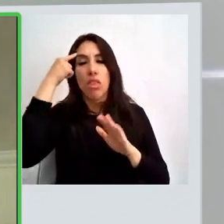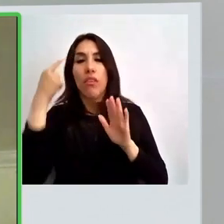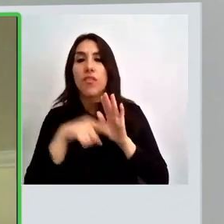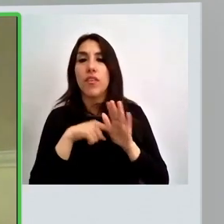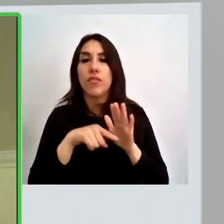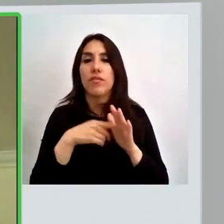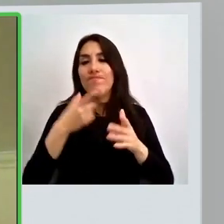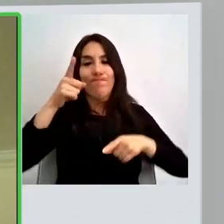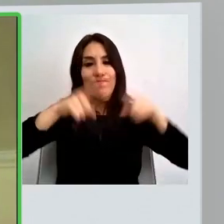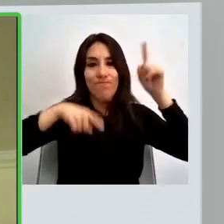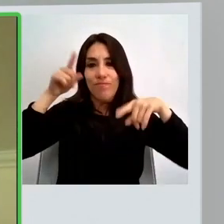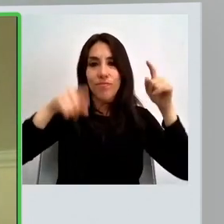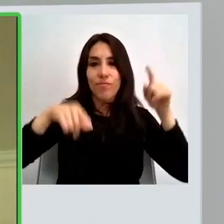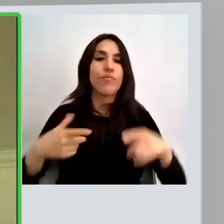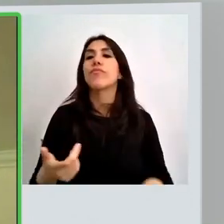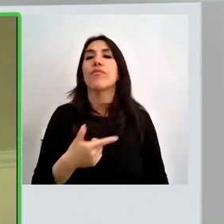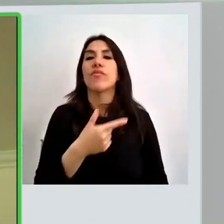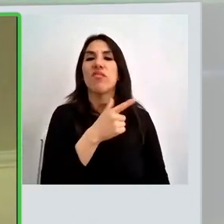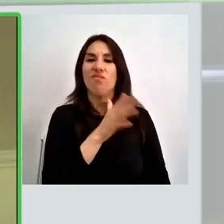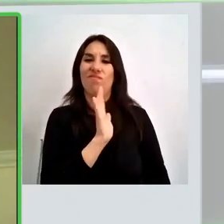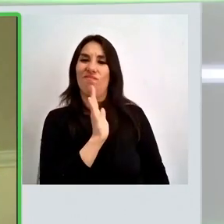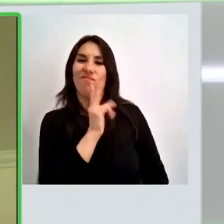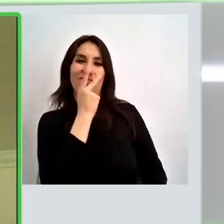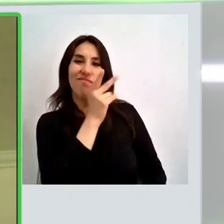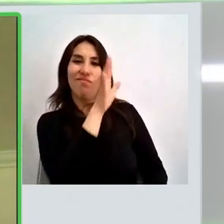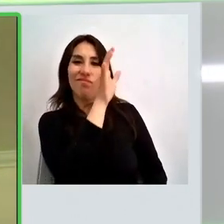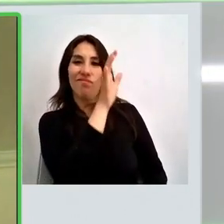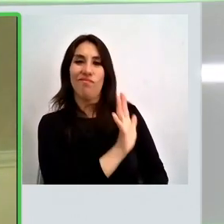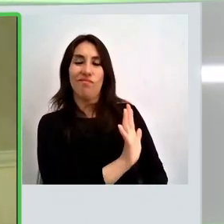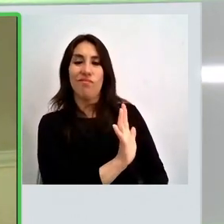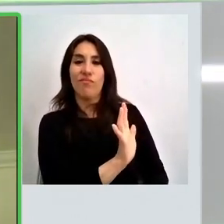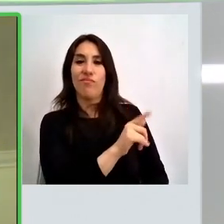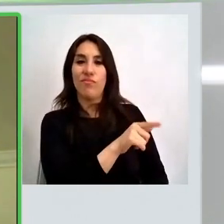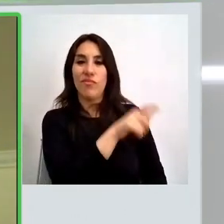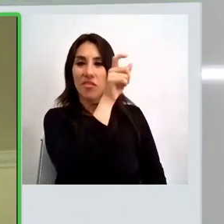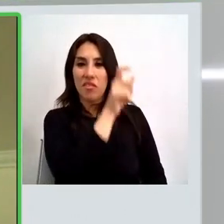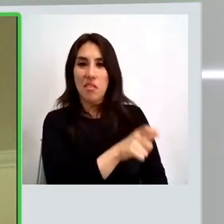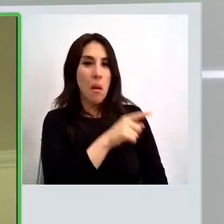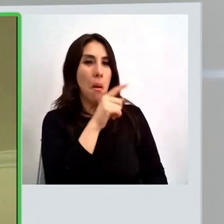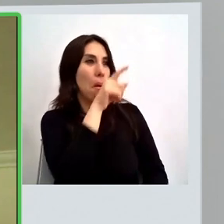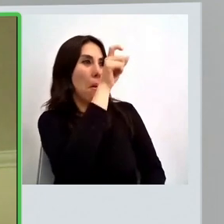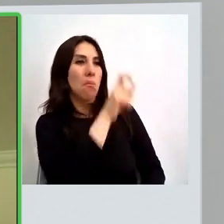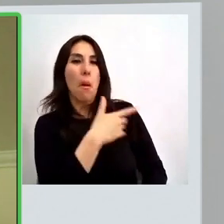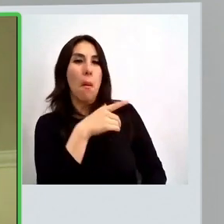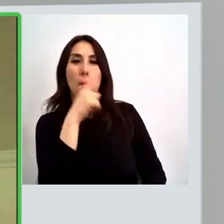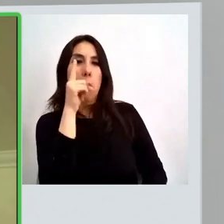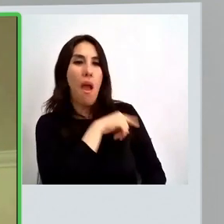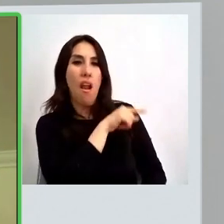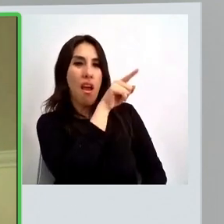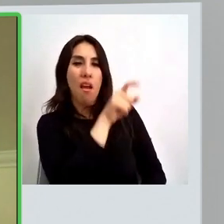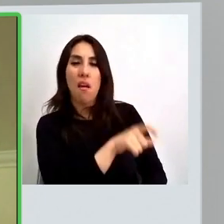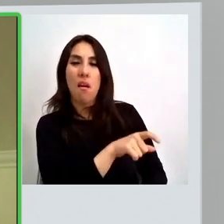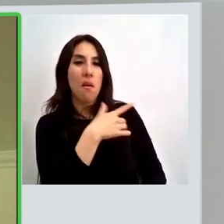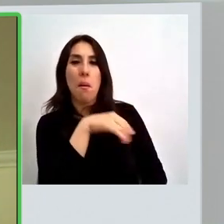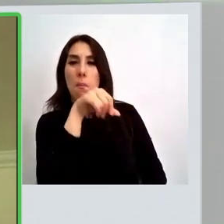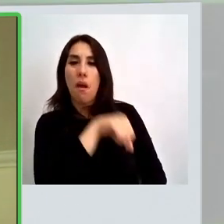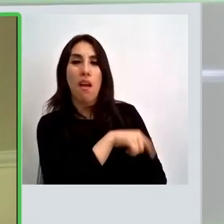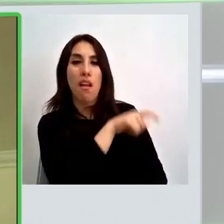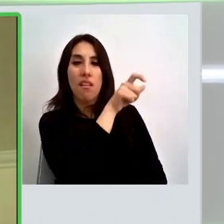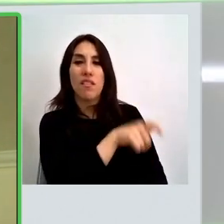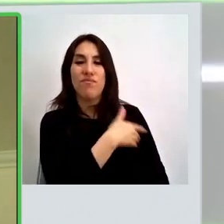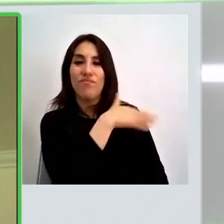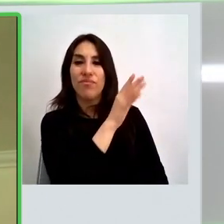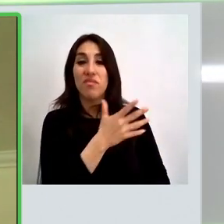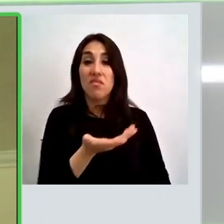need to be isolated. That was our biggest problem. And I know that's true all globally. So again,